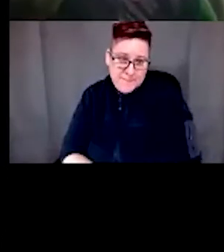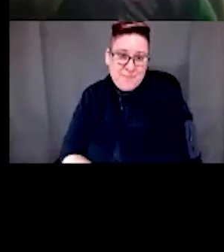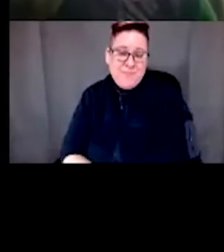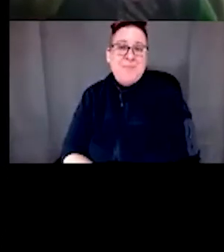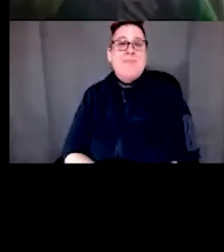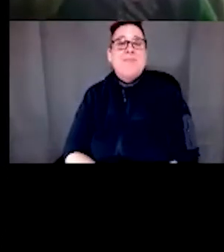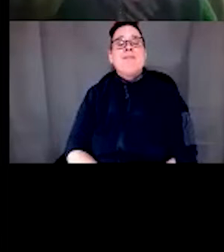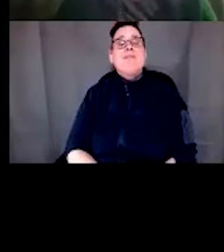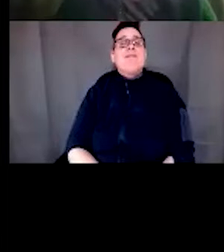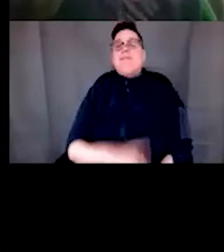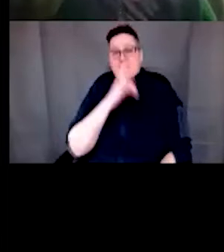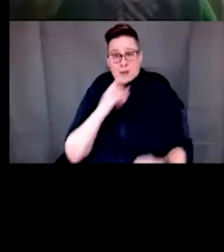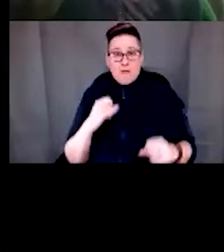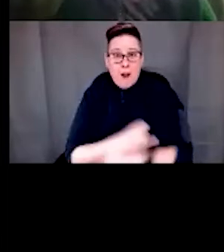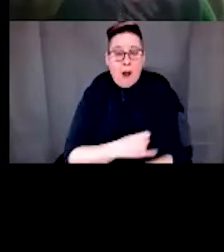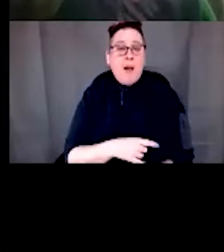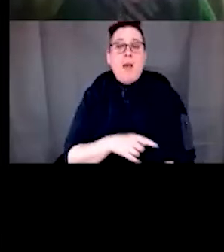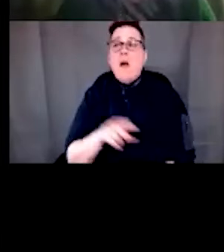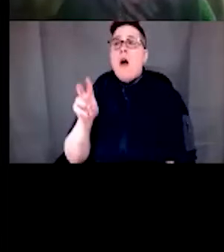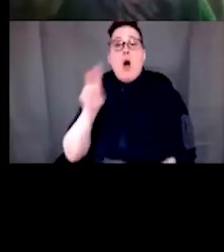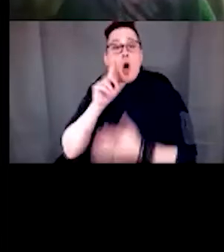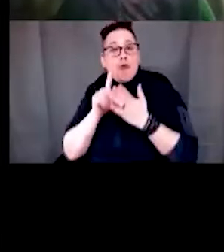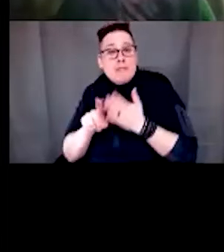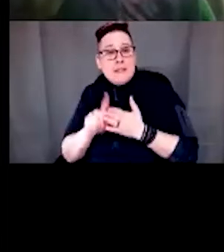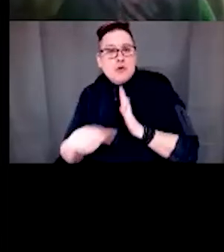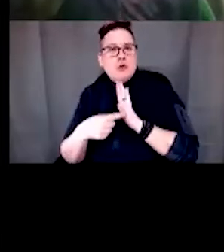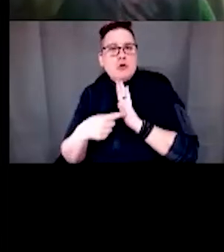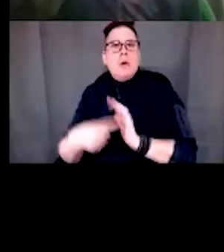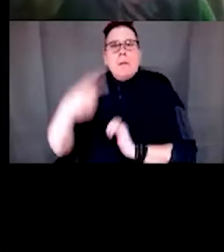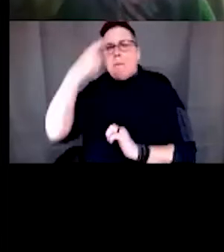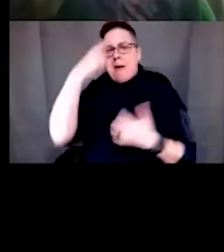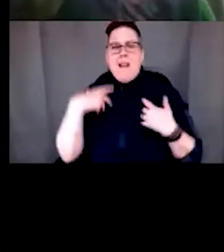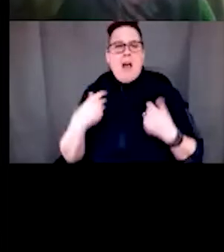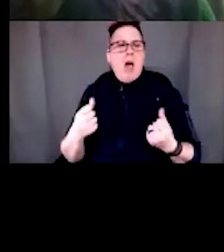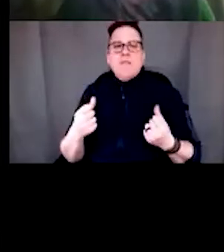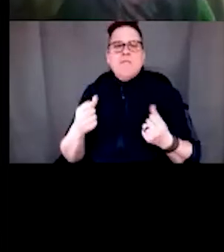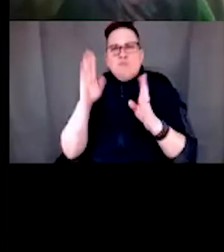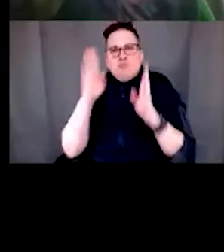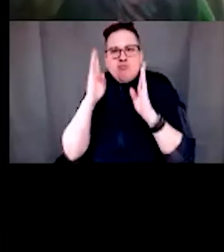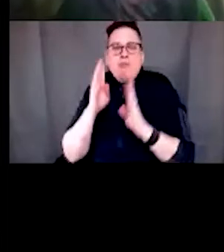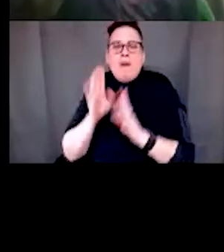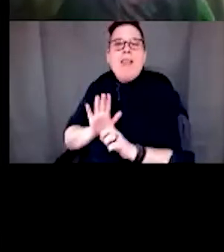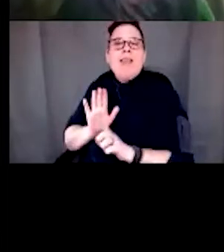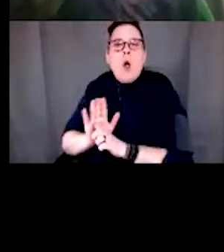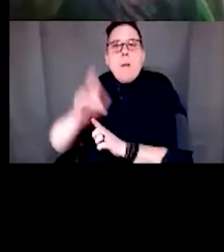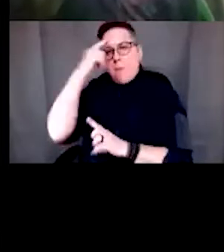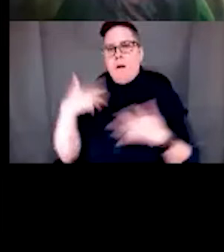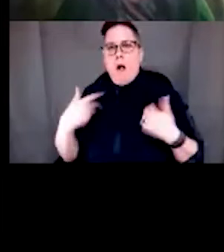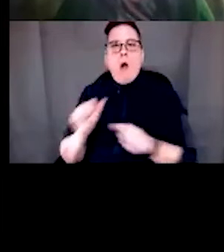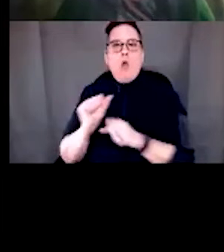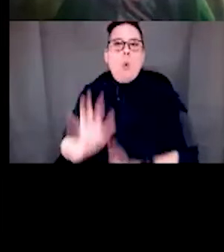Ironically, when you look at the research, the mental health field has paid relatively little attention to the health and well-being of its own